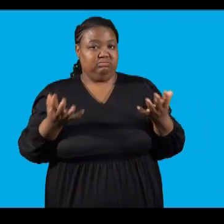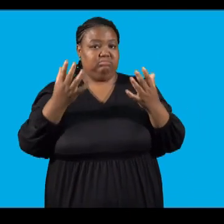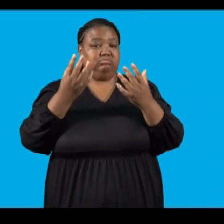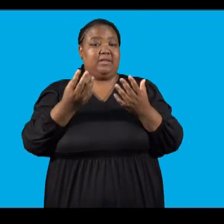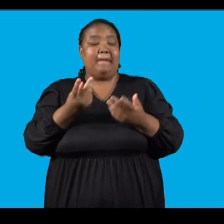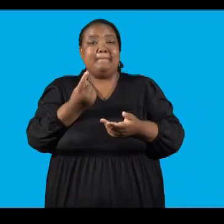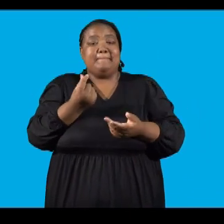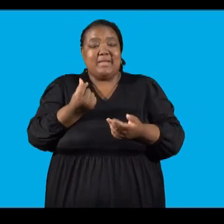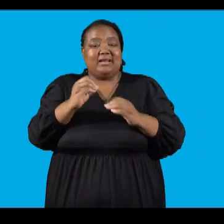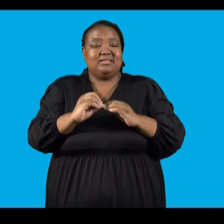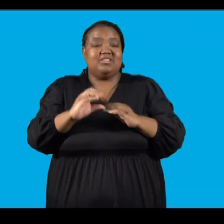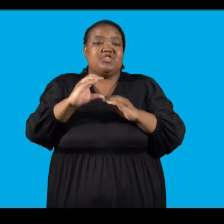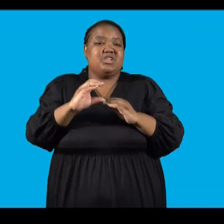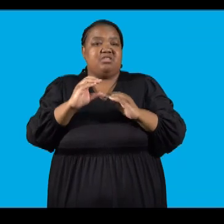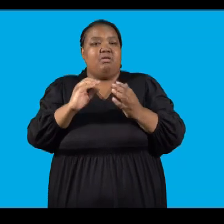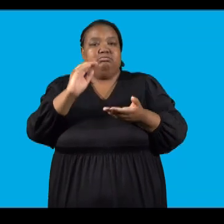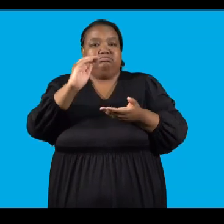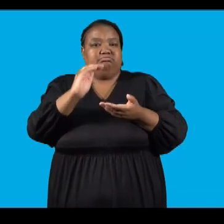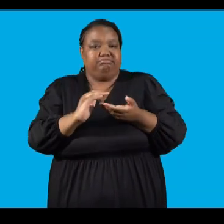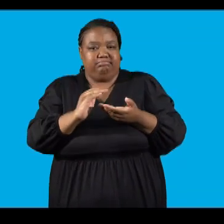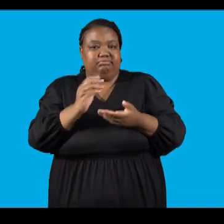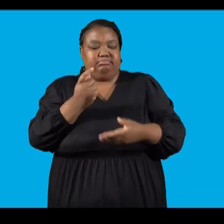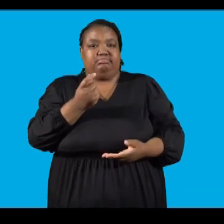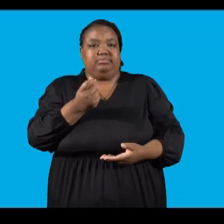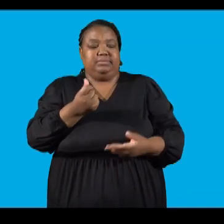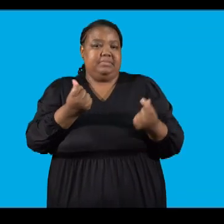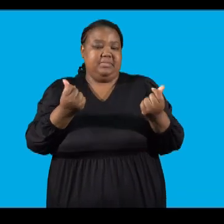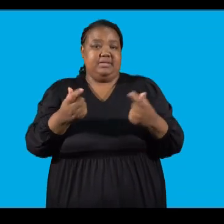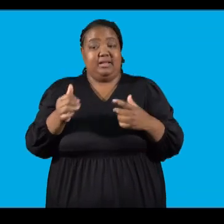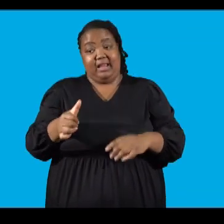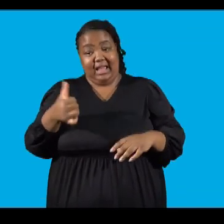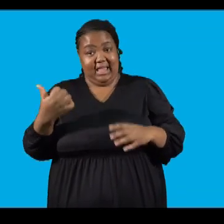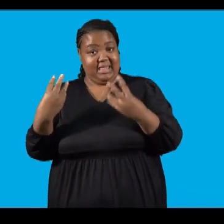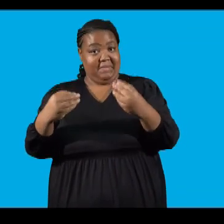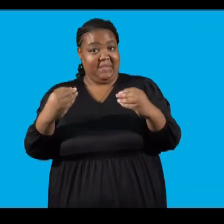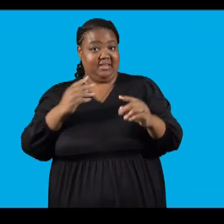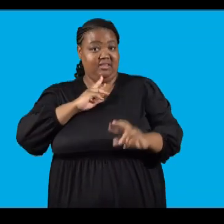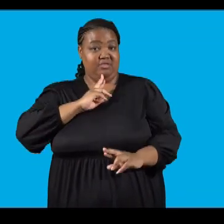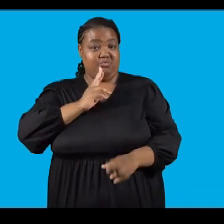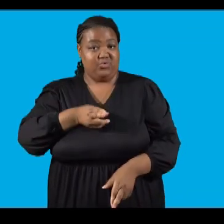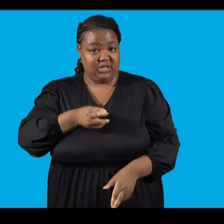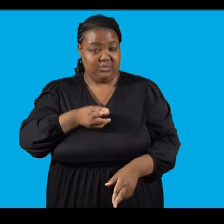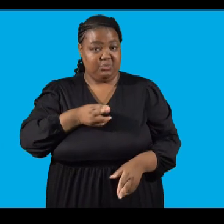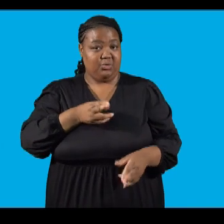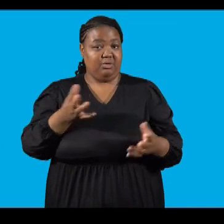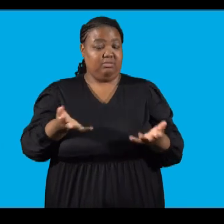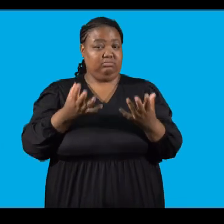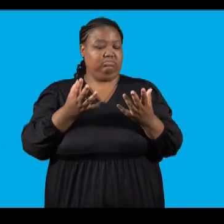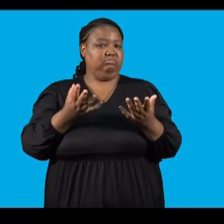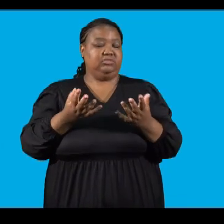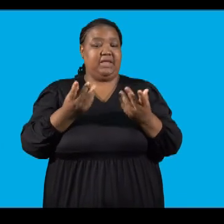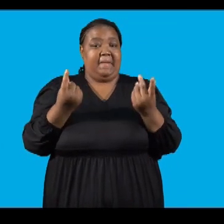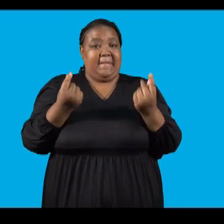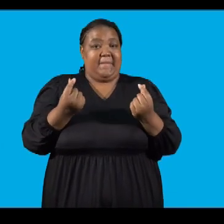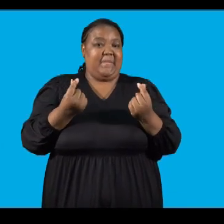their decision either to increase the price or to reduce the price. Now, if other firms respond